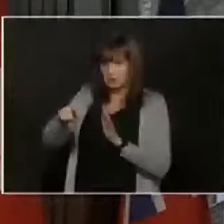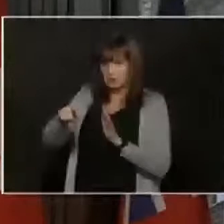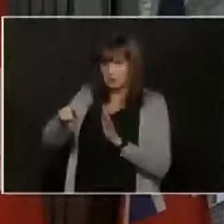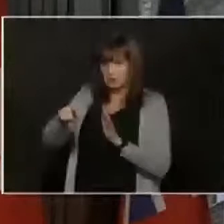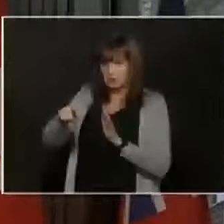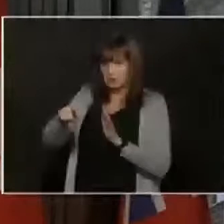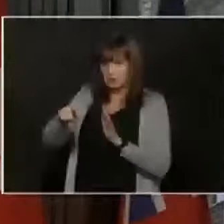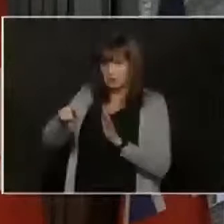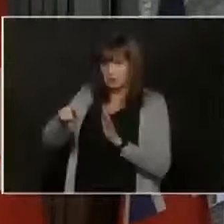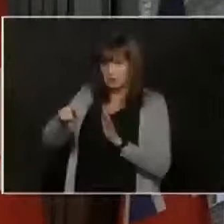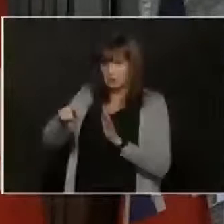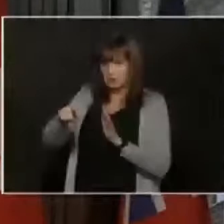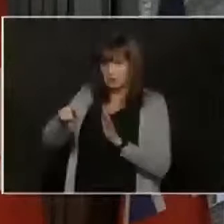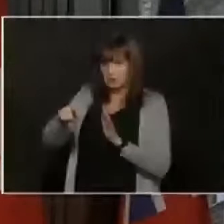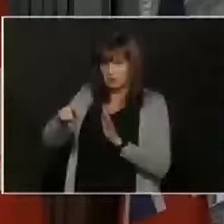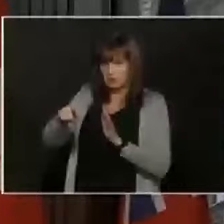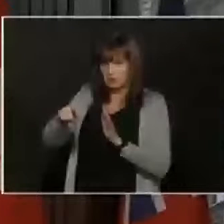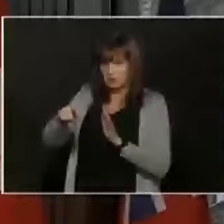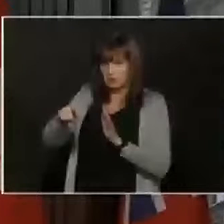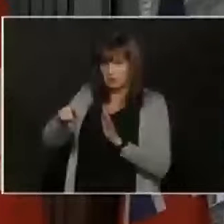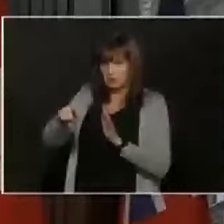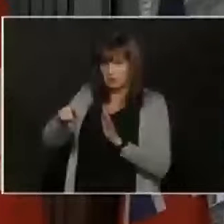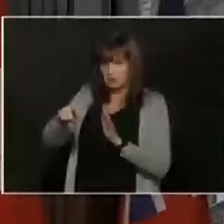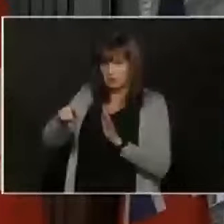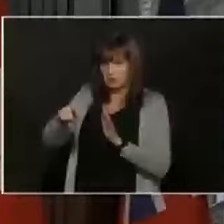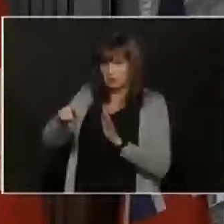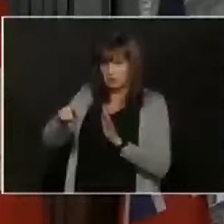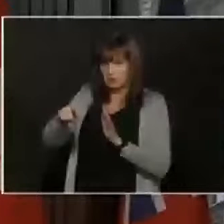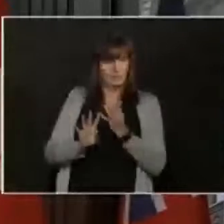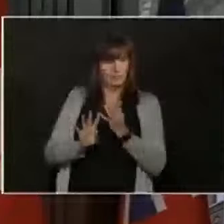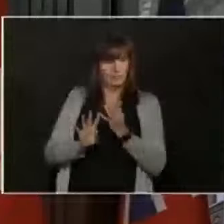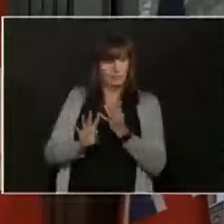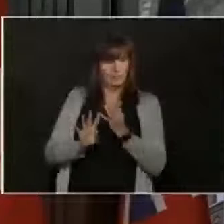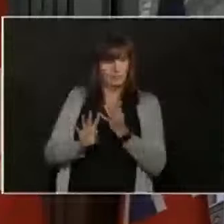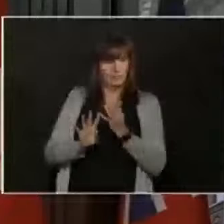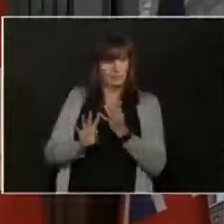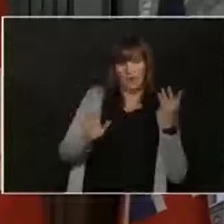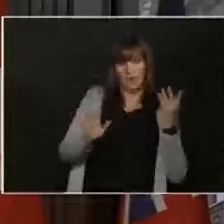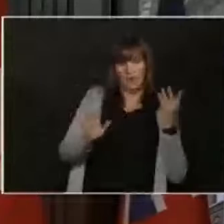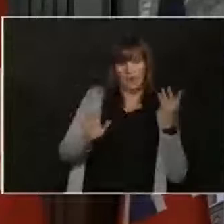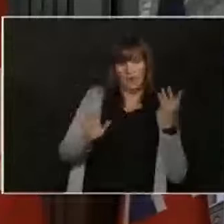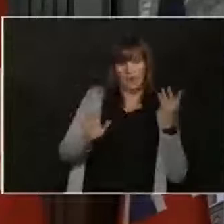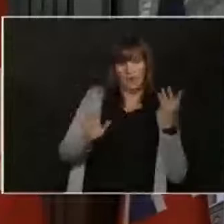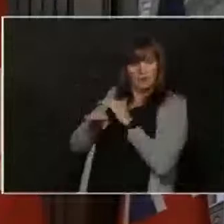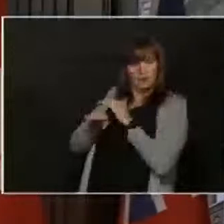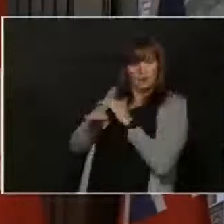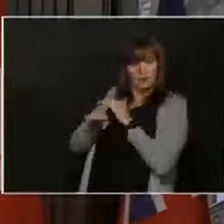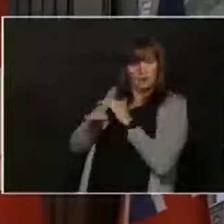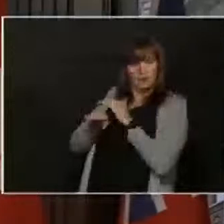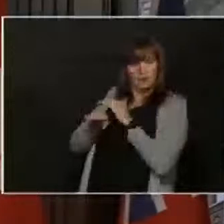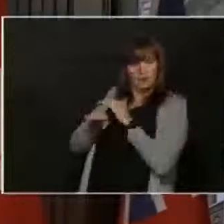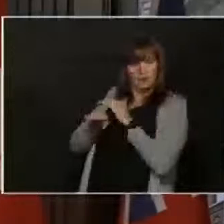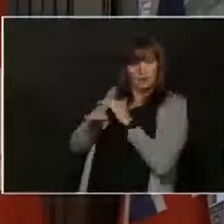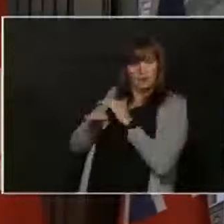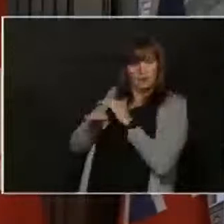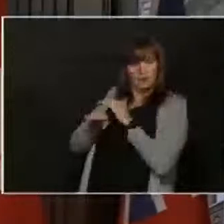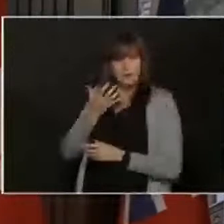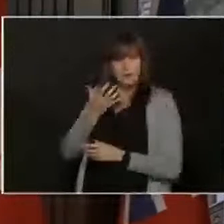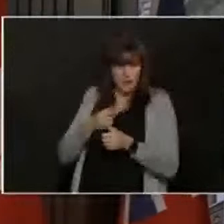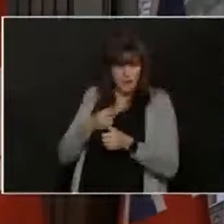lists. It is critical to remember that when care is delayed, patients get sicker and their prognosis